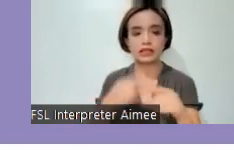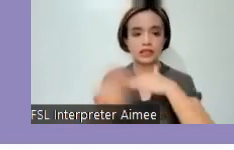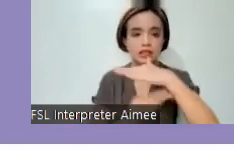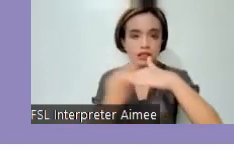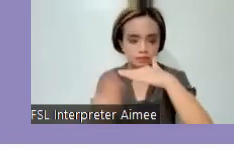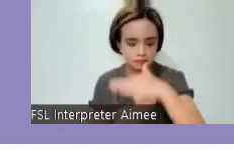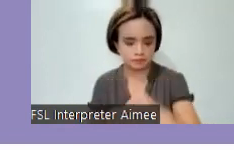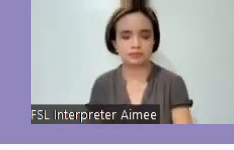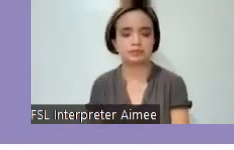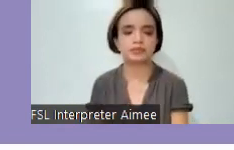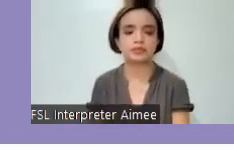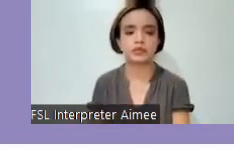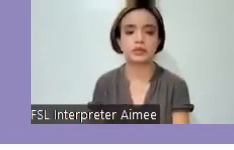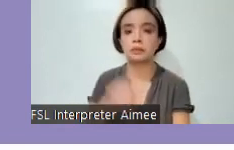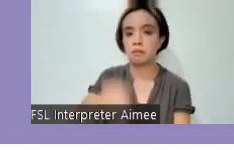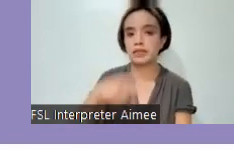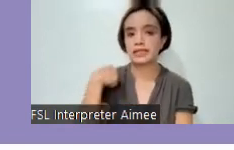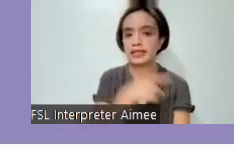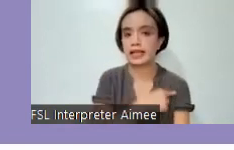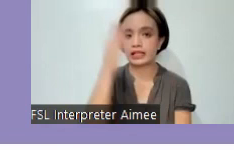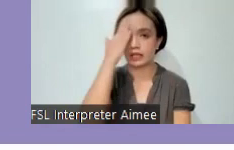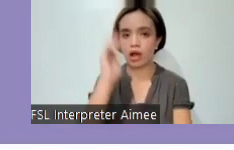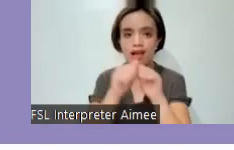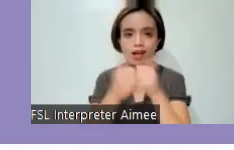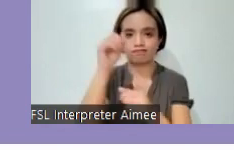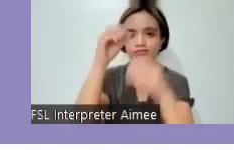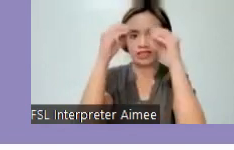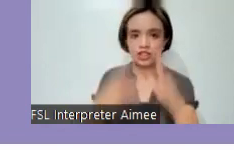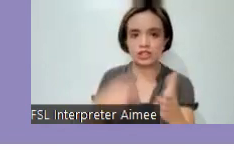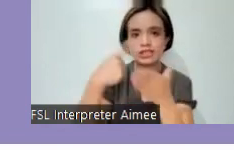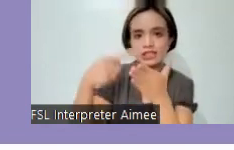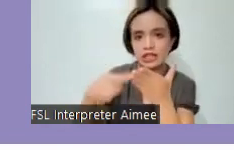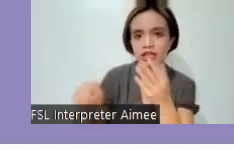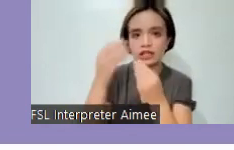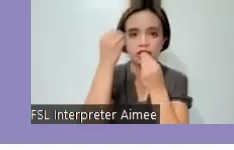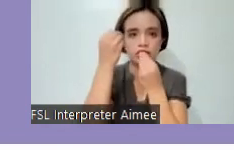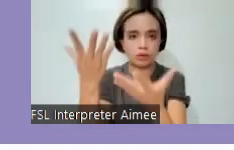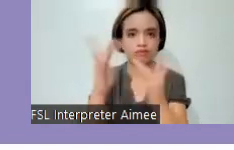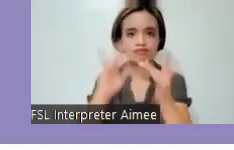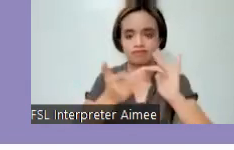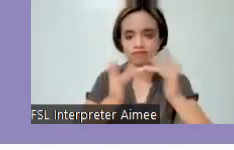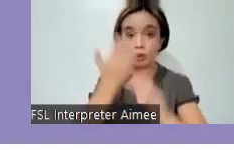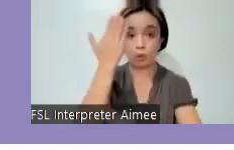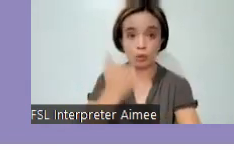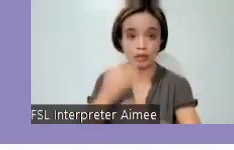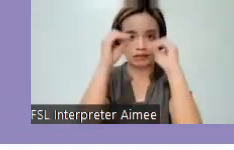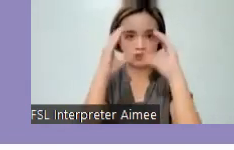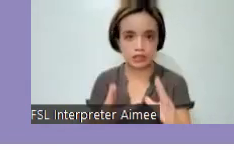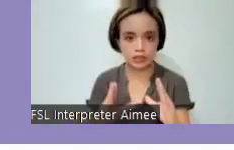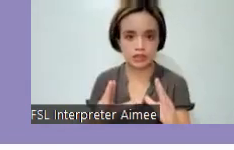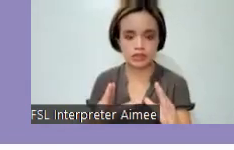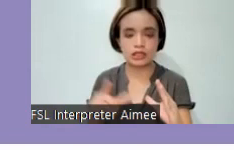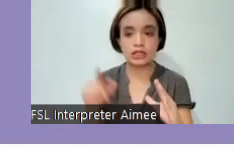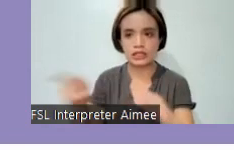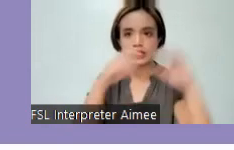inquiry, we need to know how teachers evaluate online information because teachers who are expected